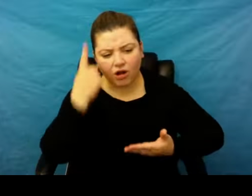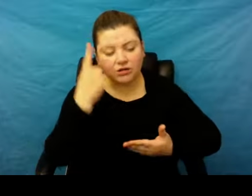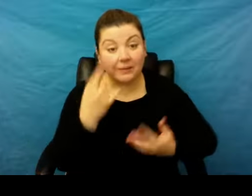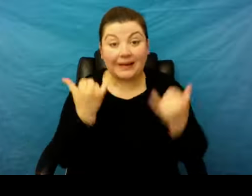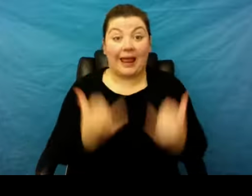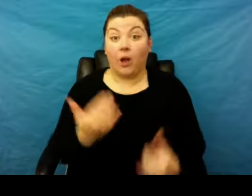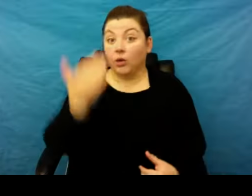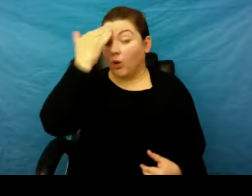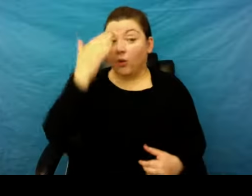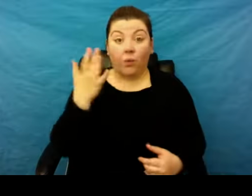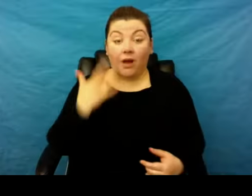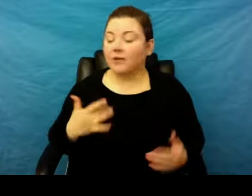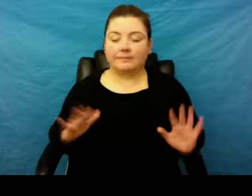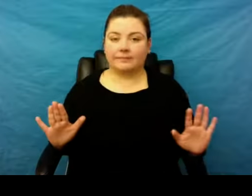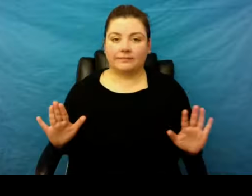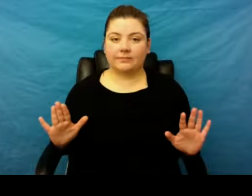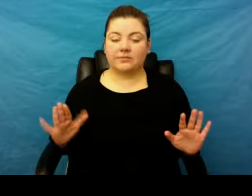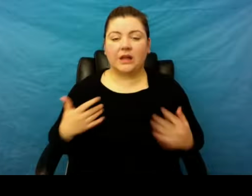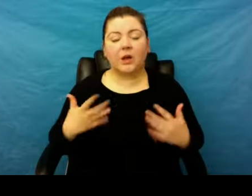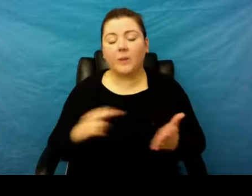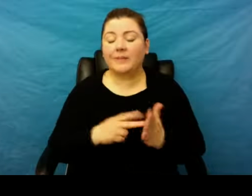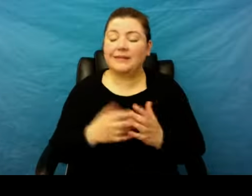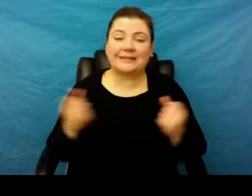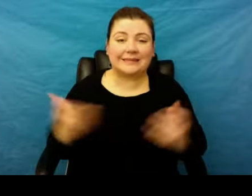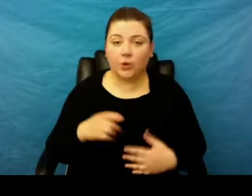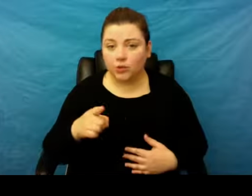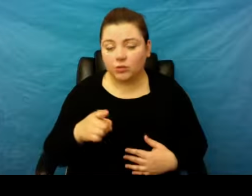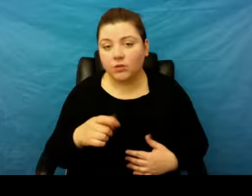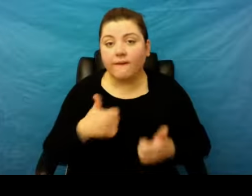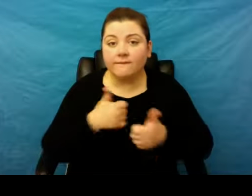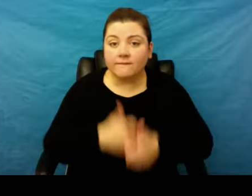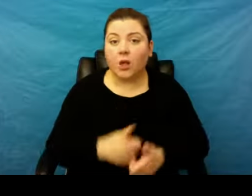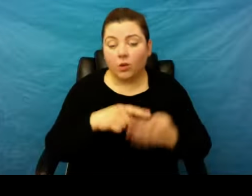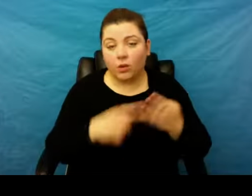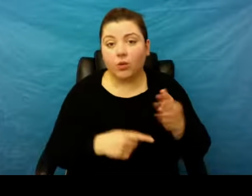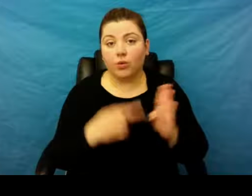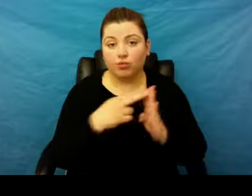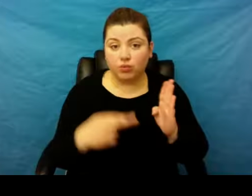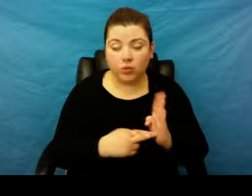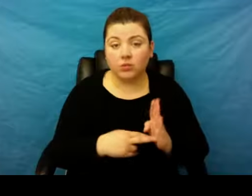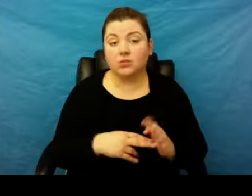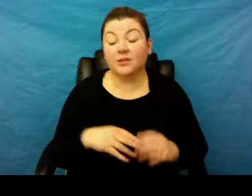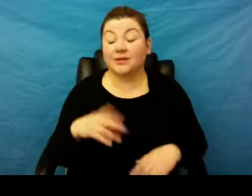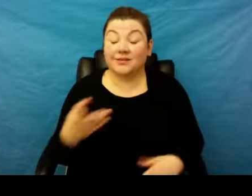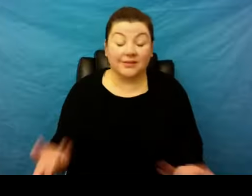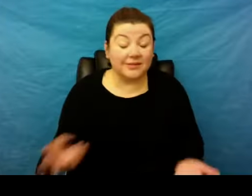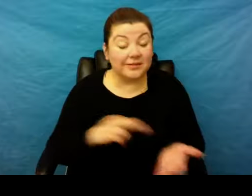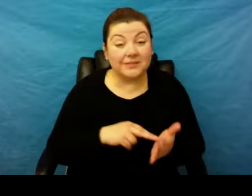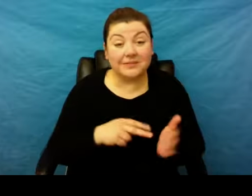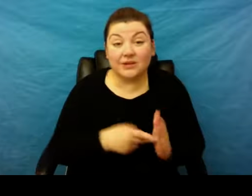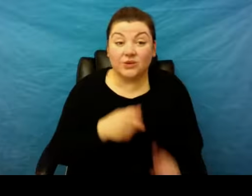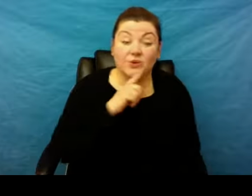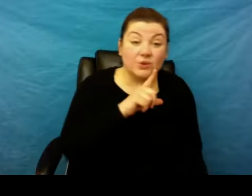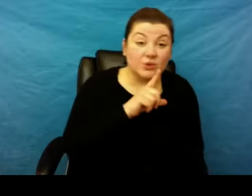not to scare you, just follow the rules. If you can get this disease from age 20 years